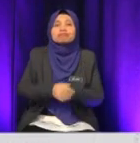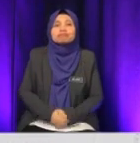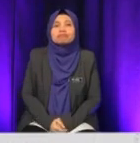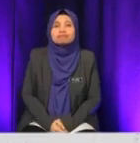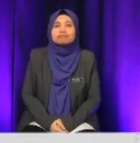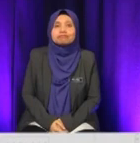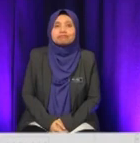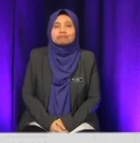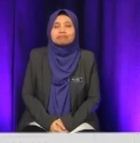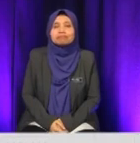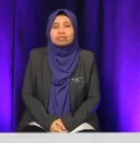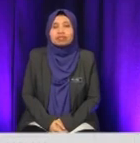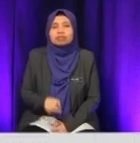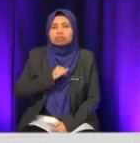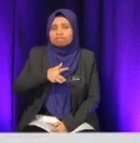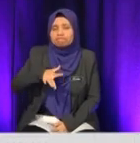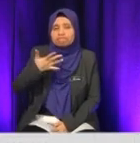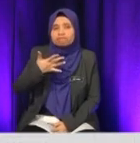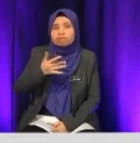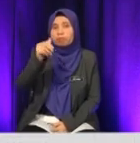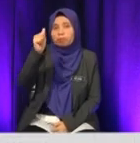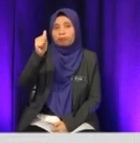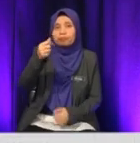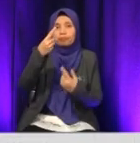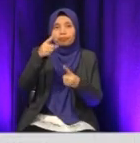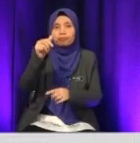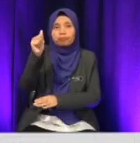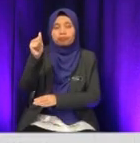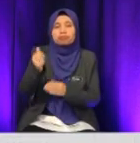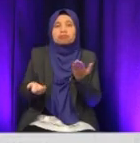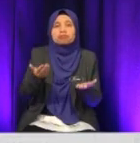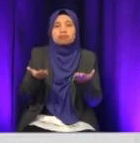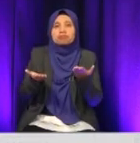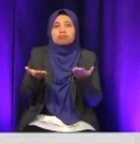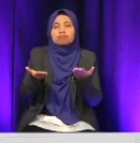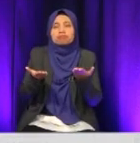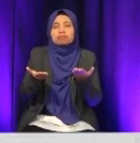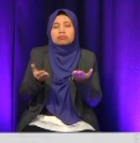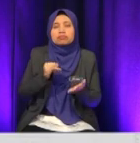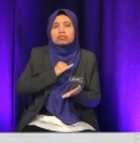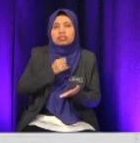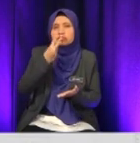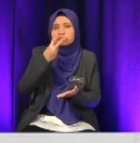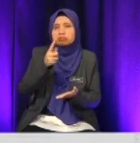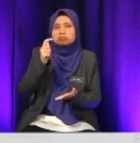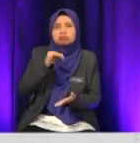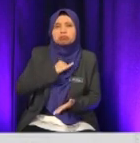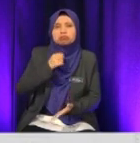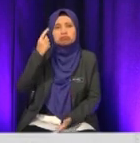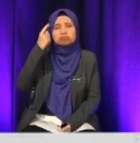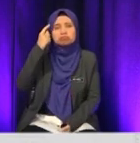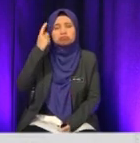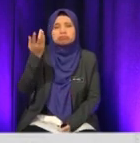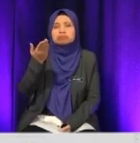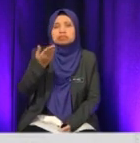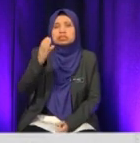I think the answer is A. Mm-hmm. Okay, so from what I heard just now, I think we can eliminate the answer